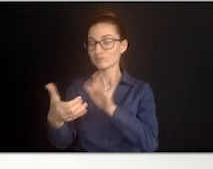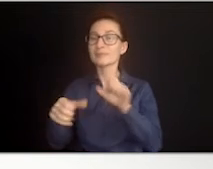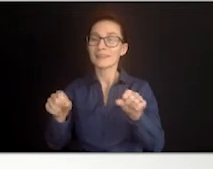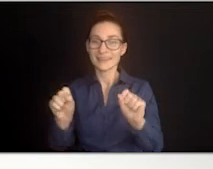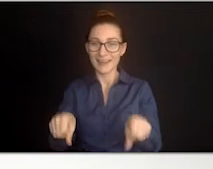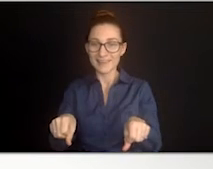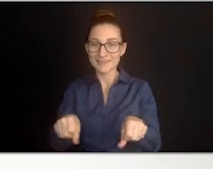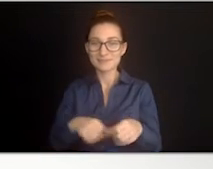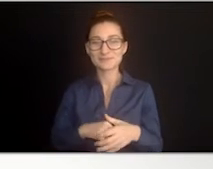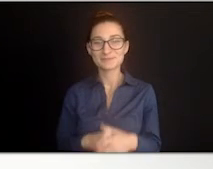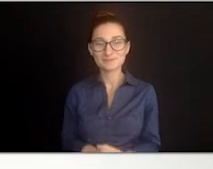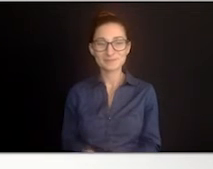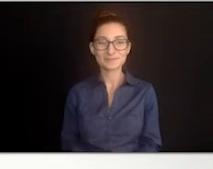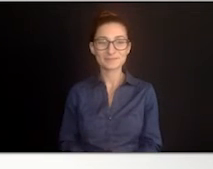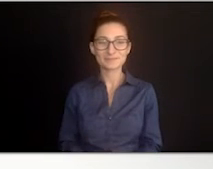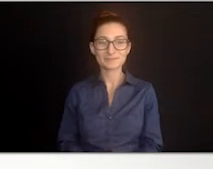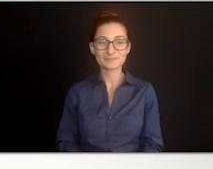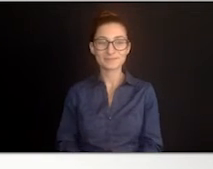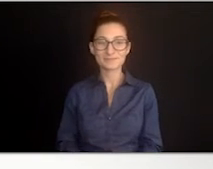well.